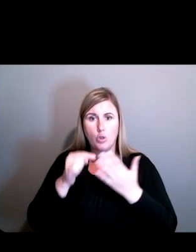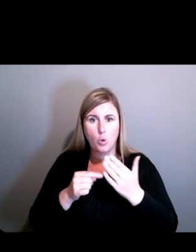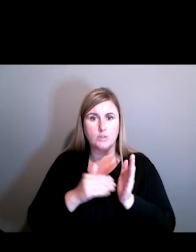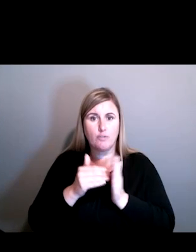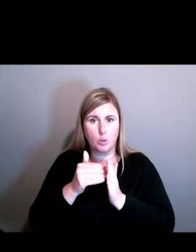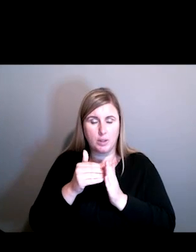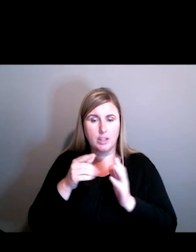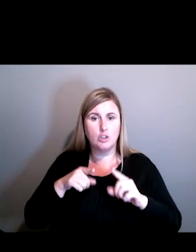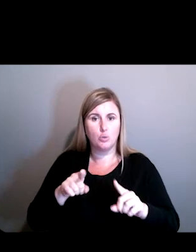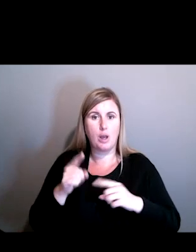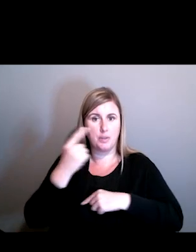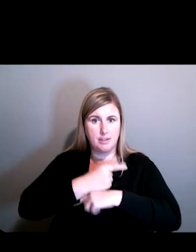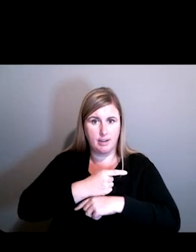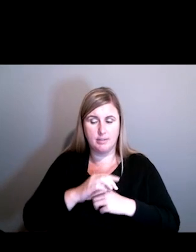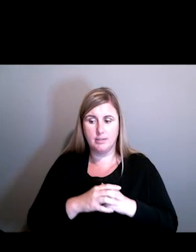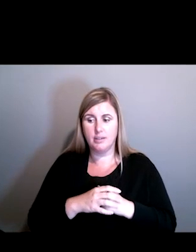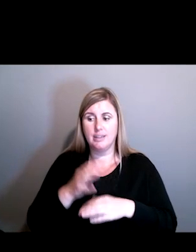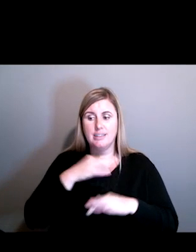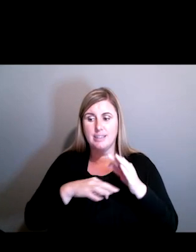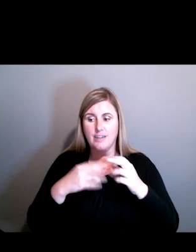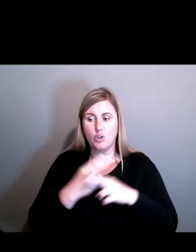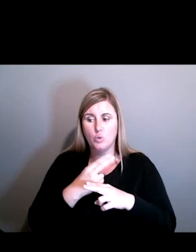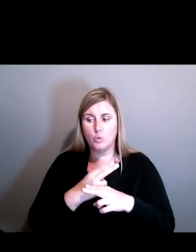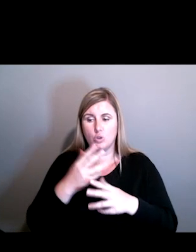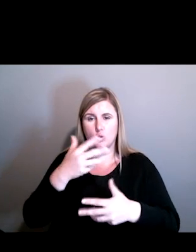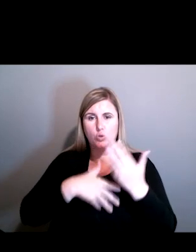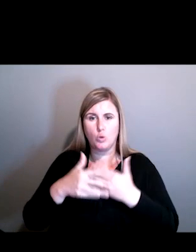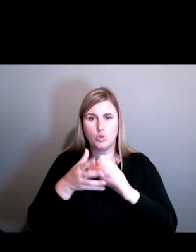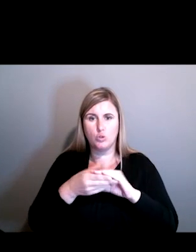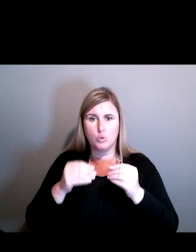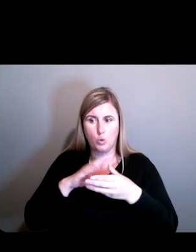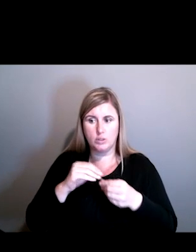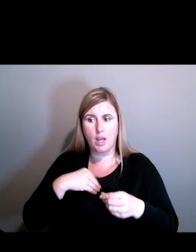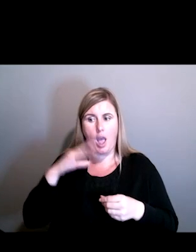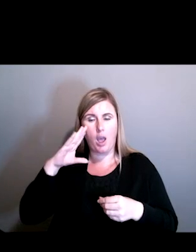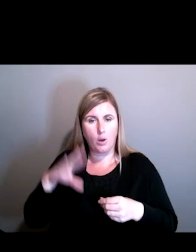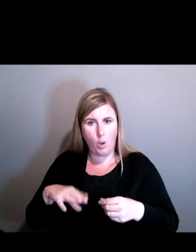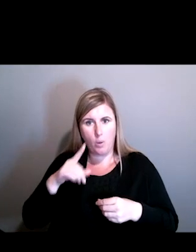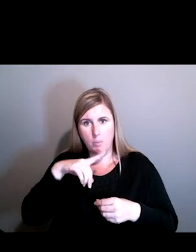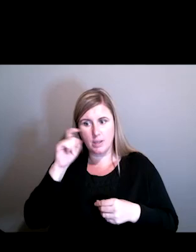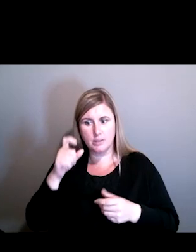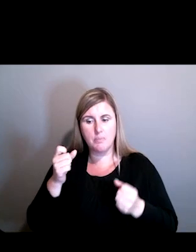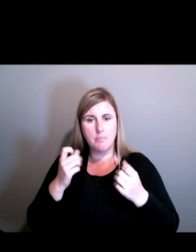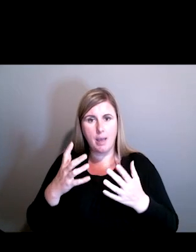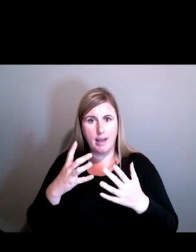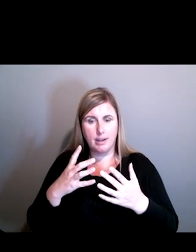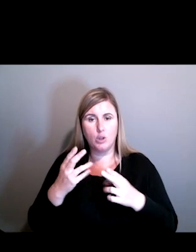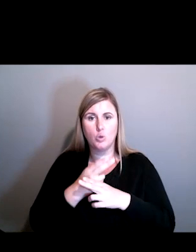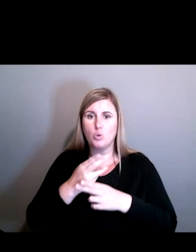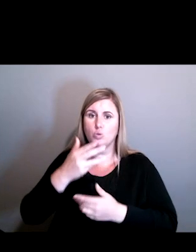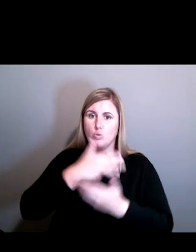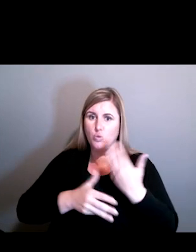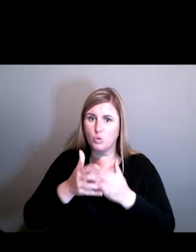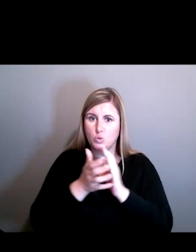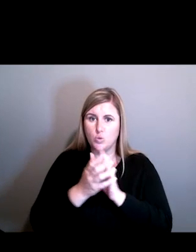the day instead of using social stories. I know just because a lot of people use social stories doesn't mean it's